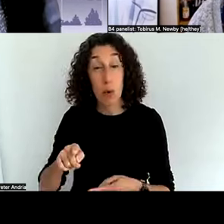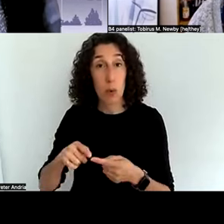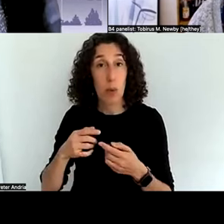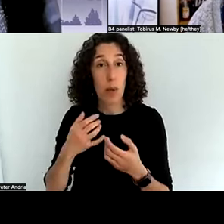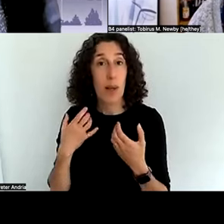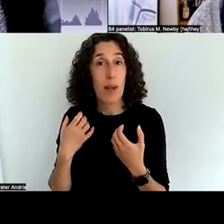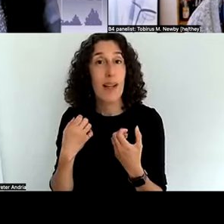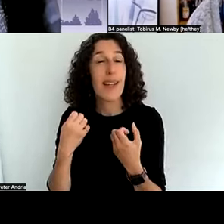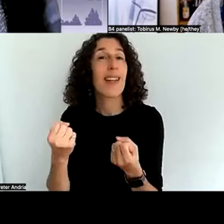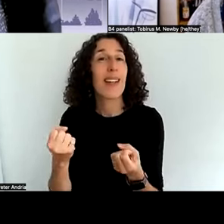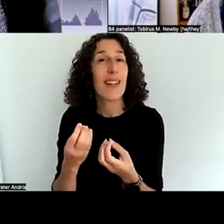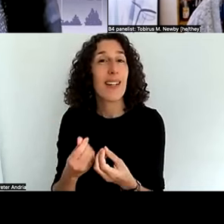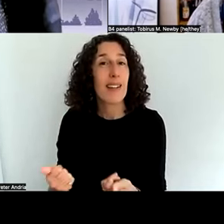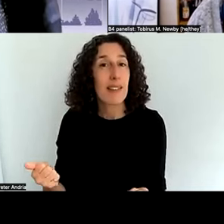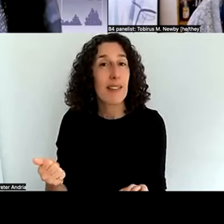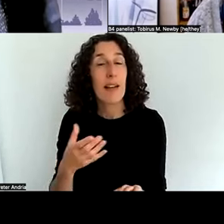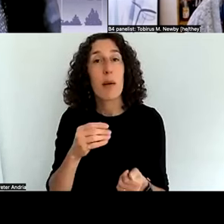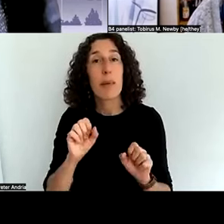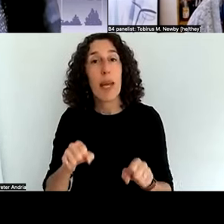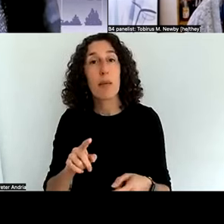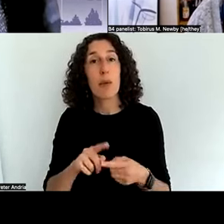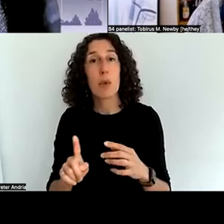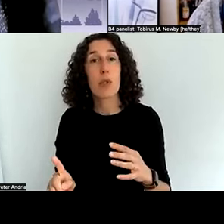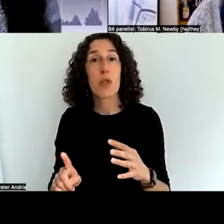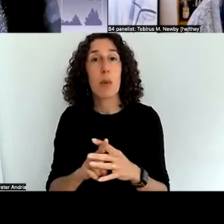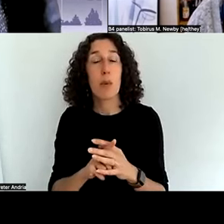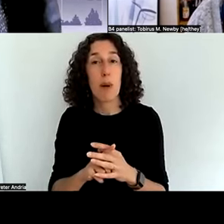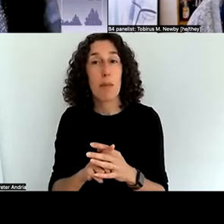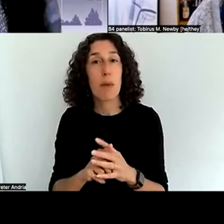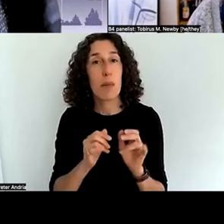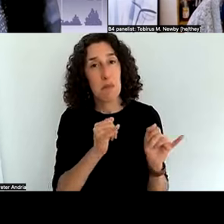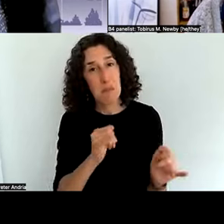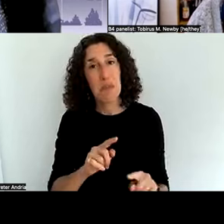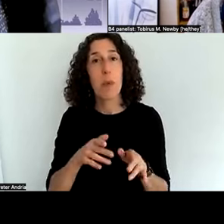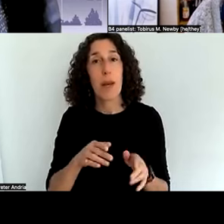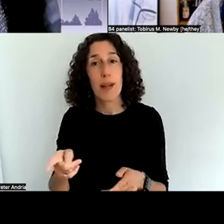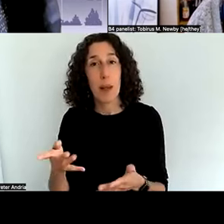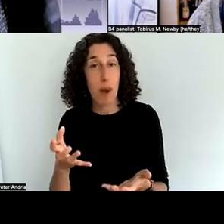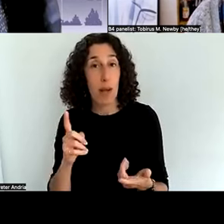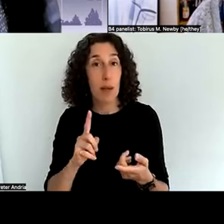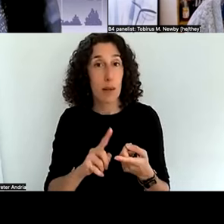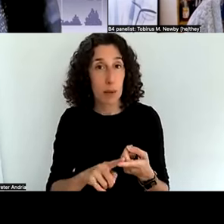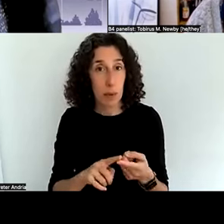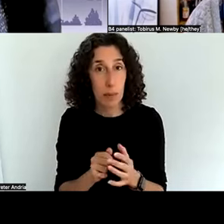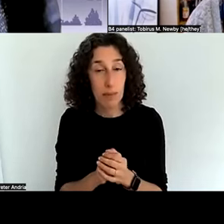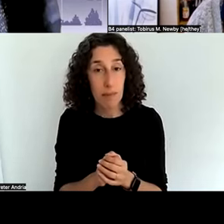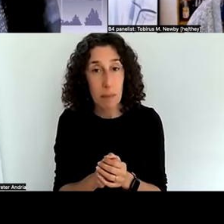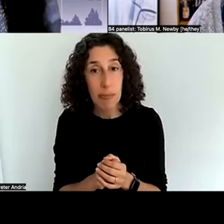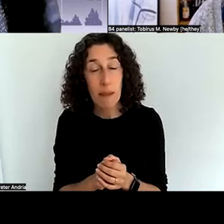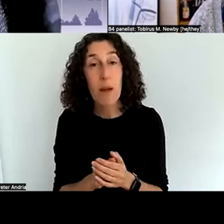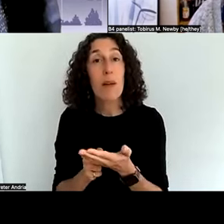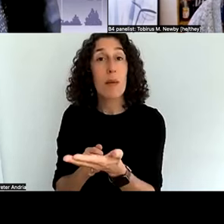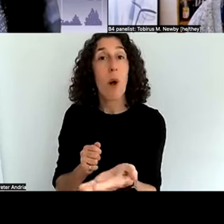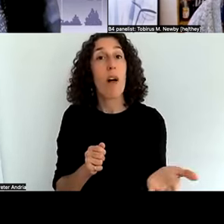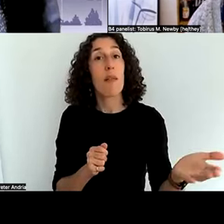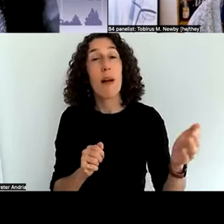figured that out. I know that many folks, particularly in university health services and in our sort of cultural centers, you know, two of my colleagues are on the panel representing